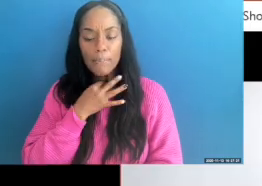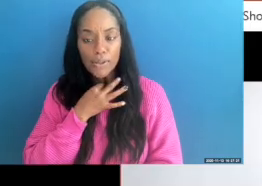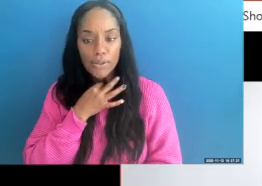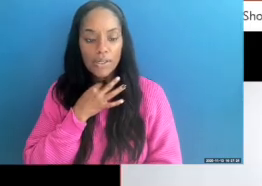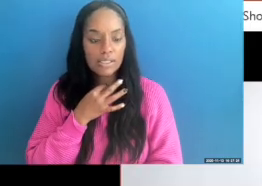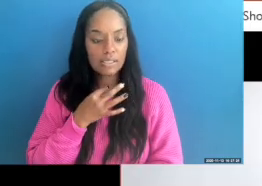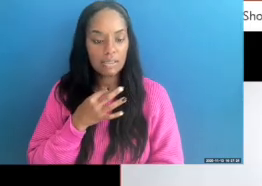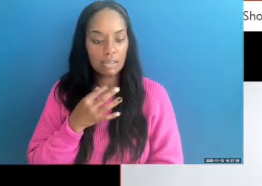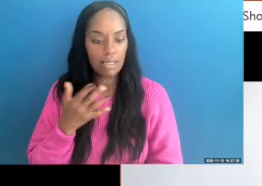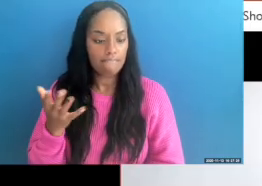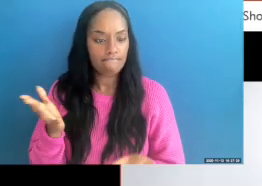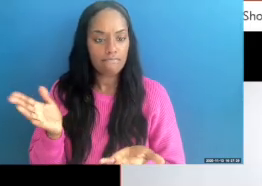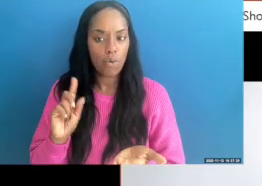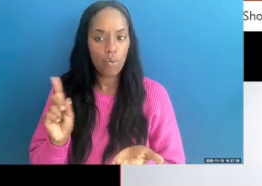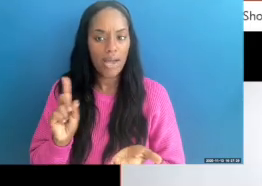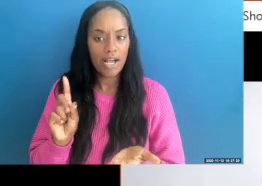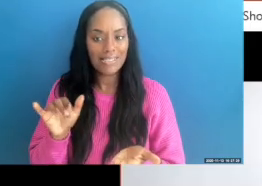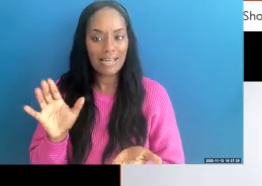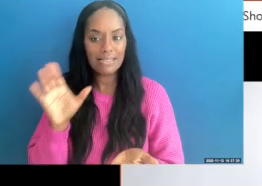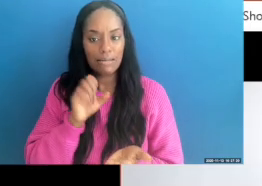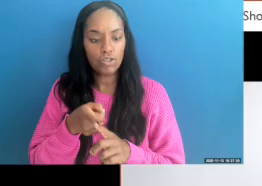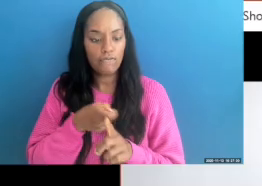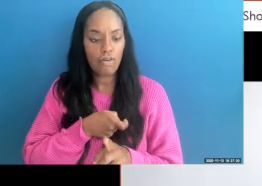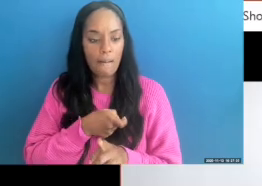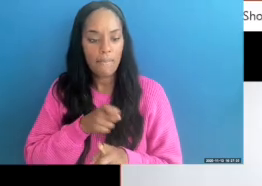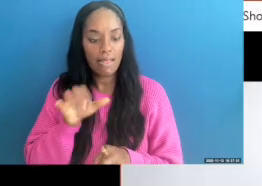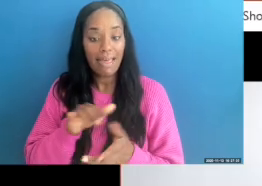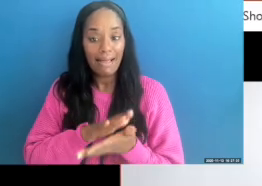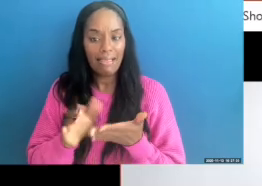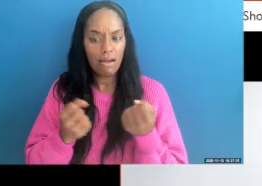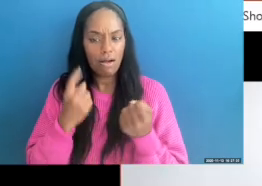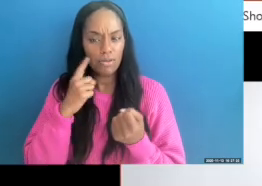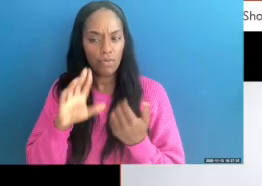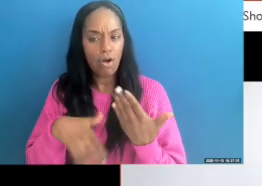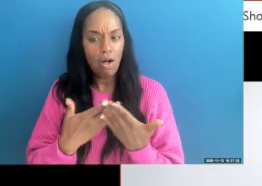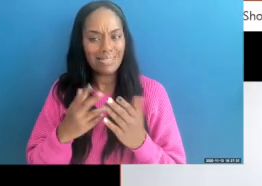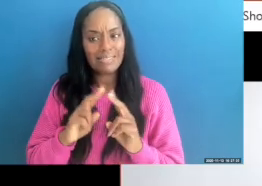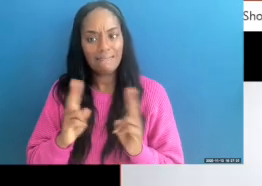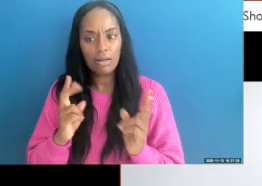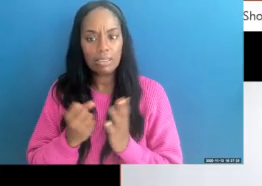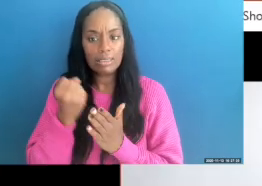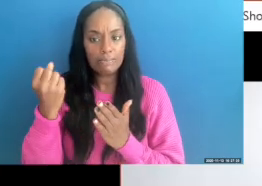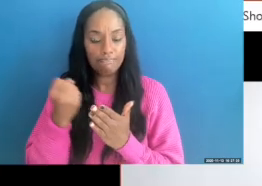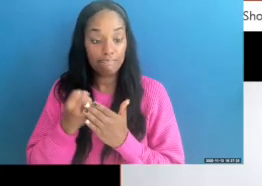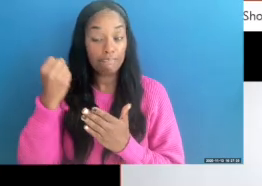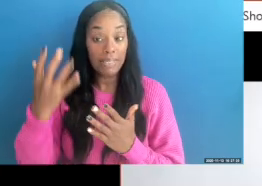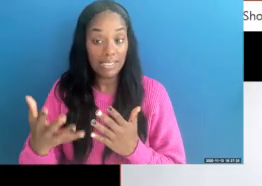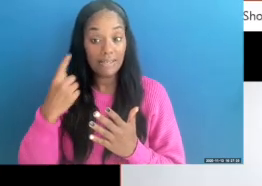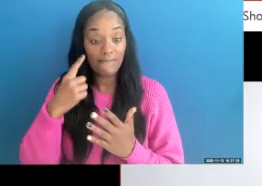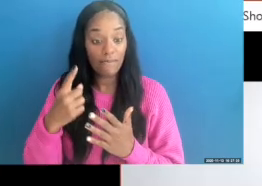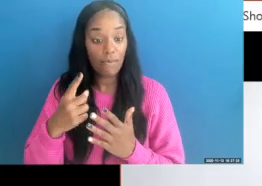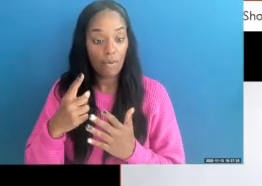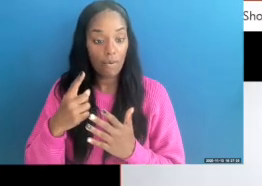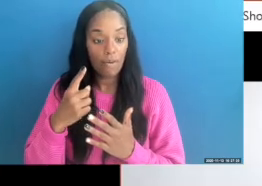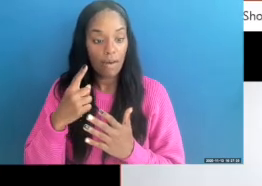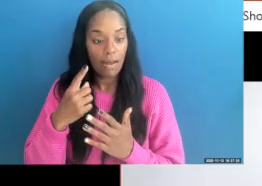I'm just wondering sort of like where that, what is driving that assumption that the Clean Cars for All is very expensive per